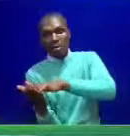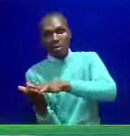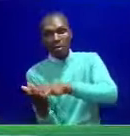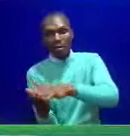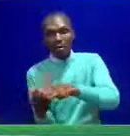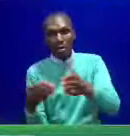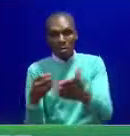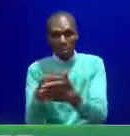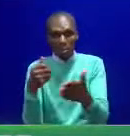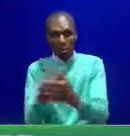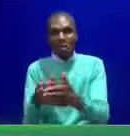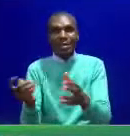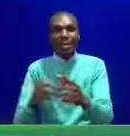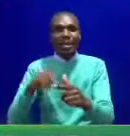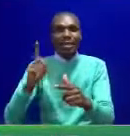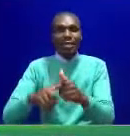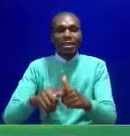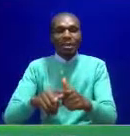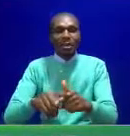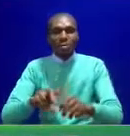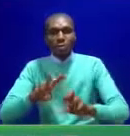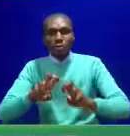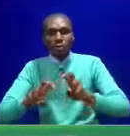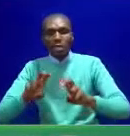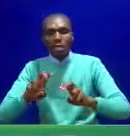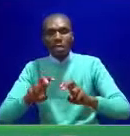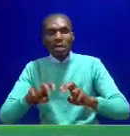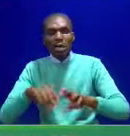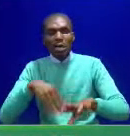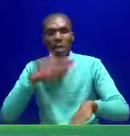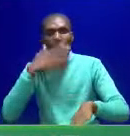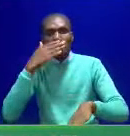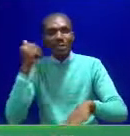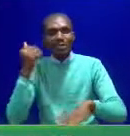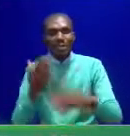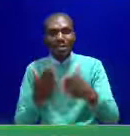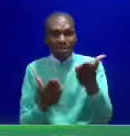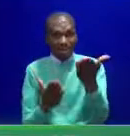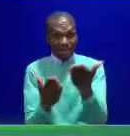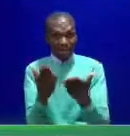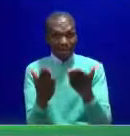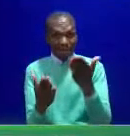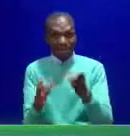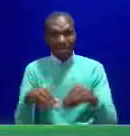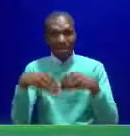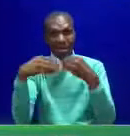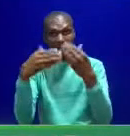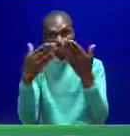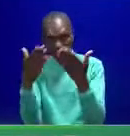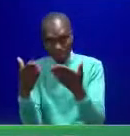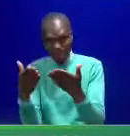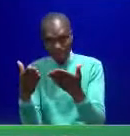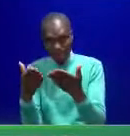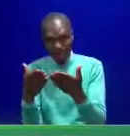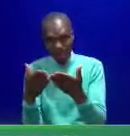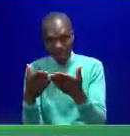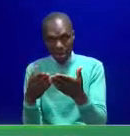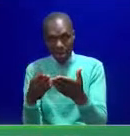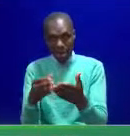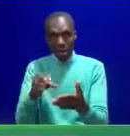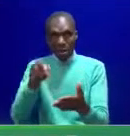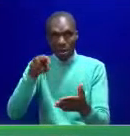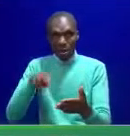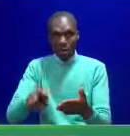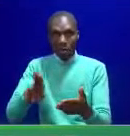yota ile buna na chekoligerelia na kwene kia buna obokorelio buyabu wabere bogo ikirani wa ase ewizare yo. Ukuru ya tanu yo kabiru